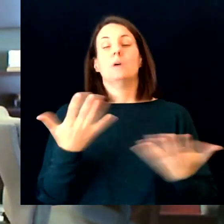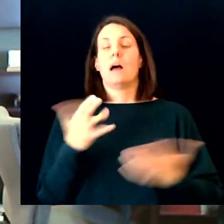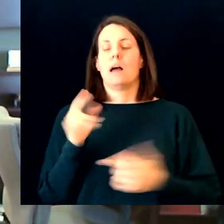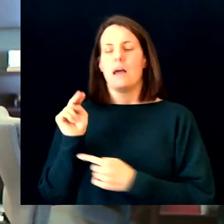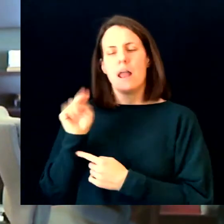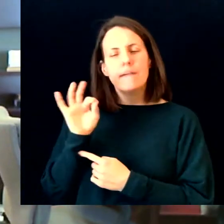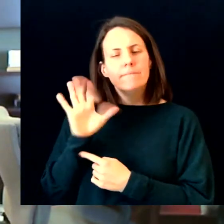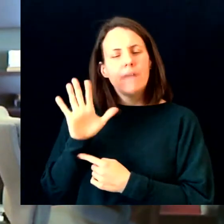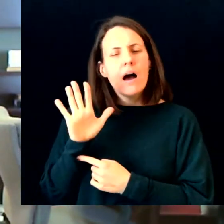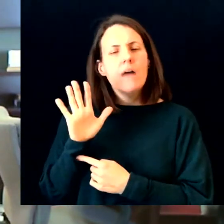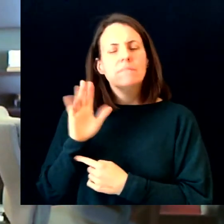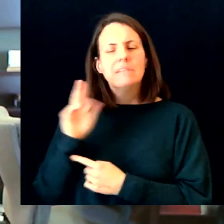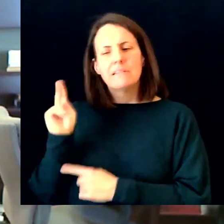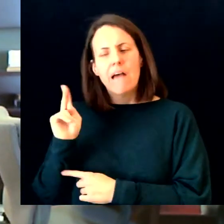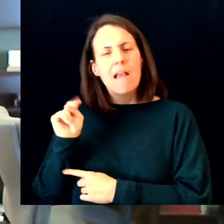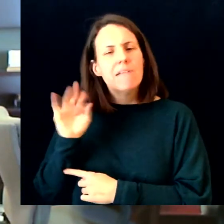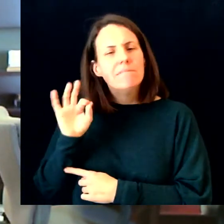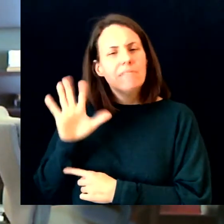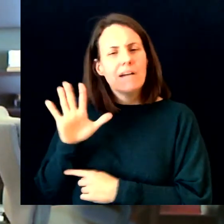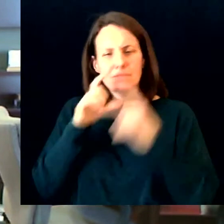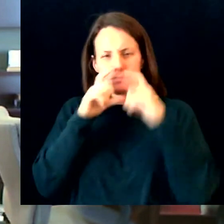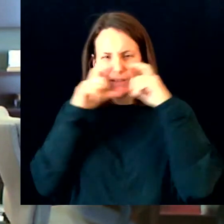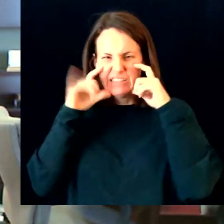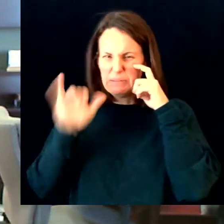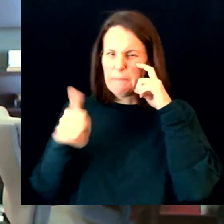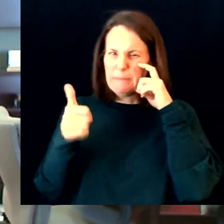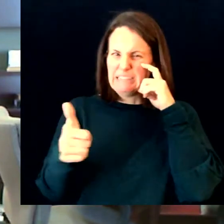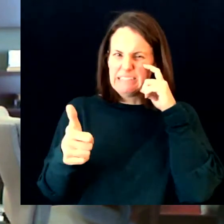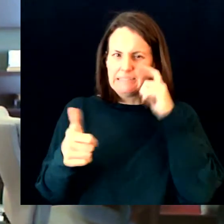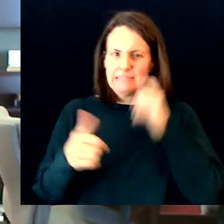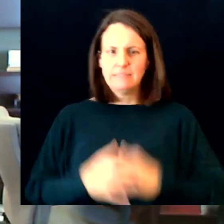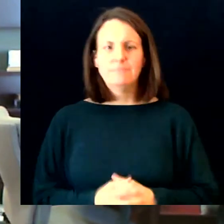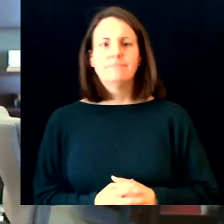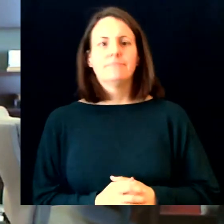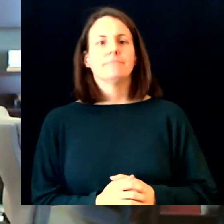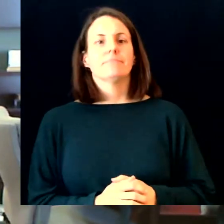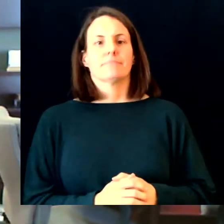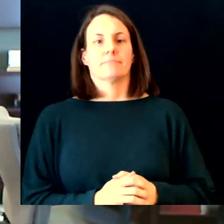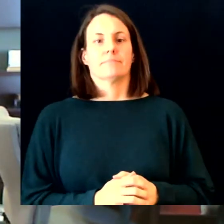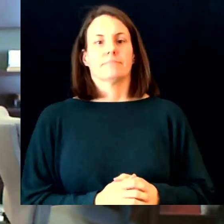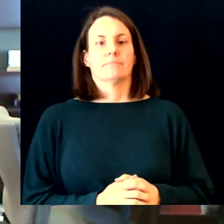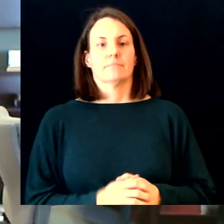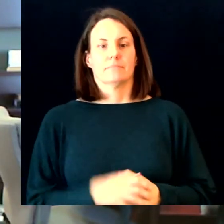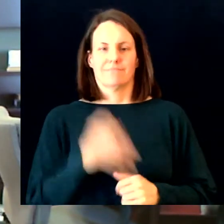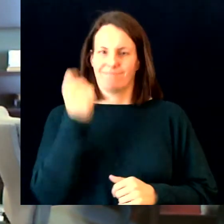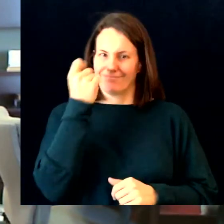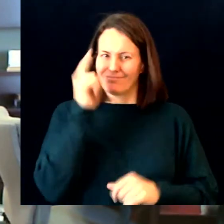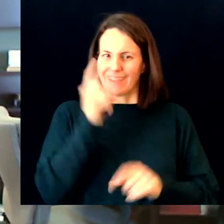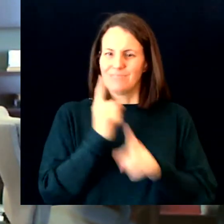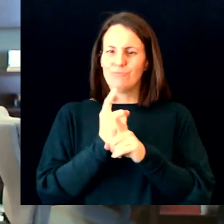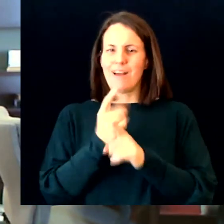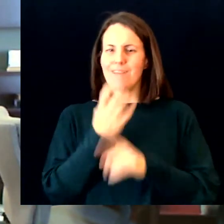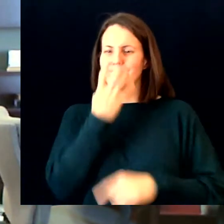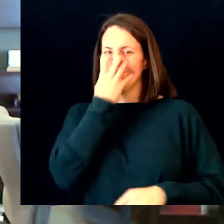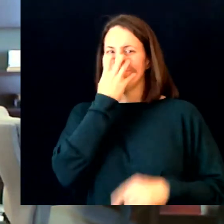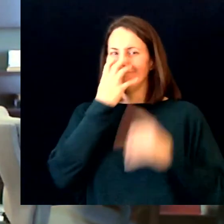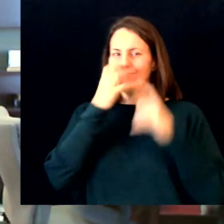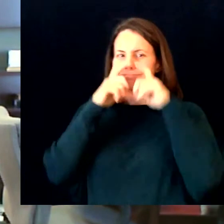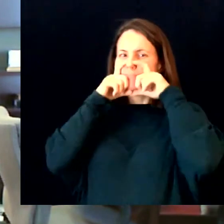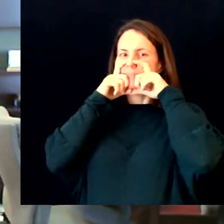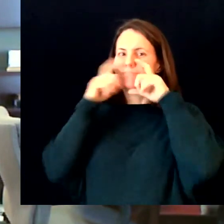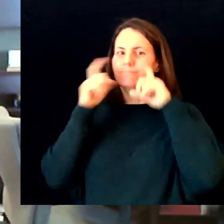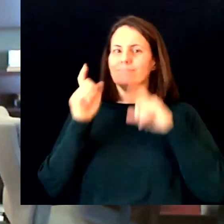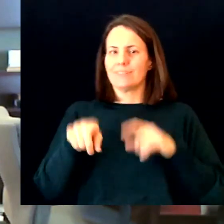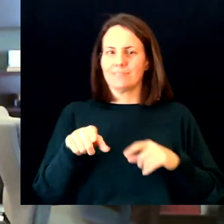of masks can still prevent COVID-19 infection, but are not as effective as respirators. A well-fitted